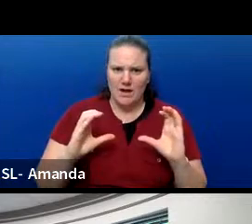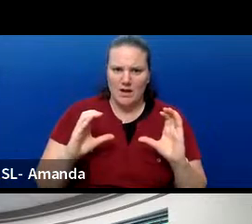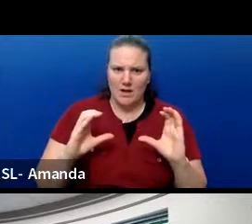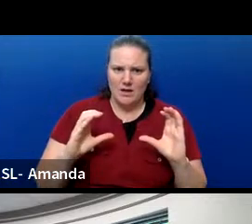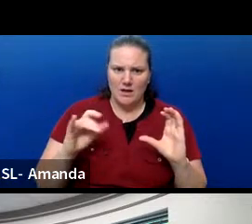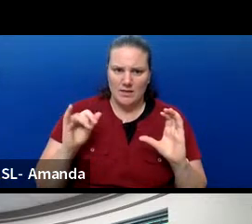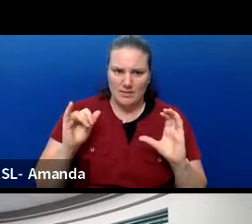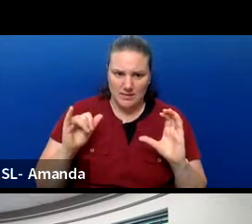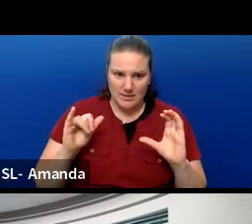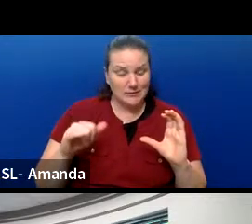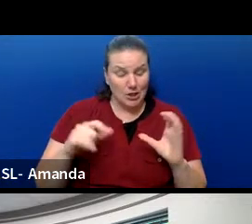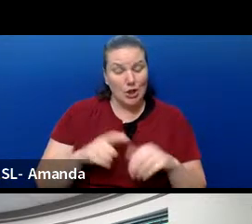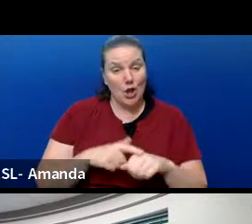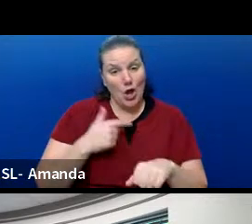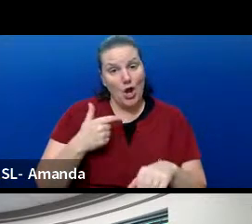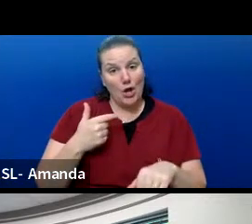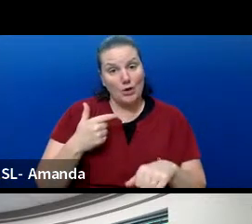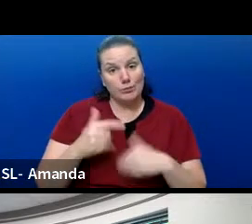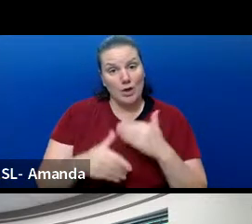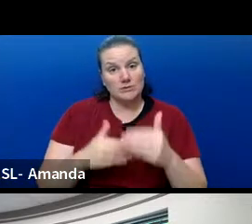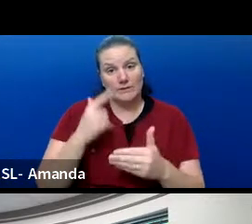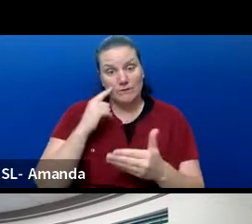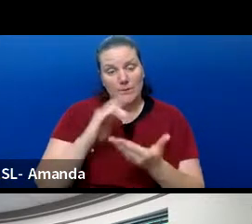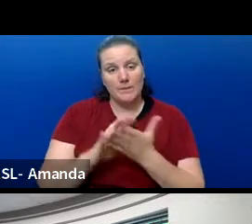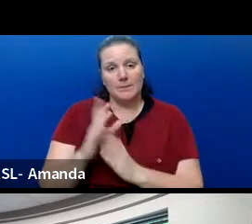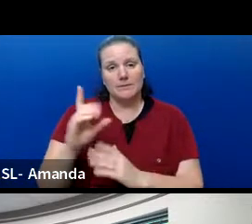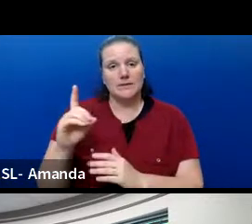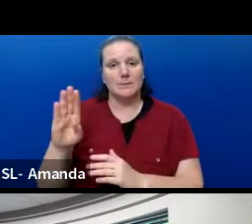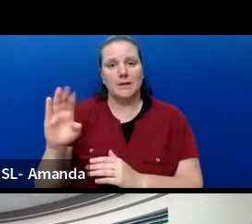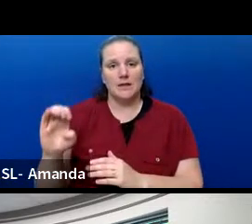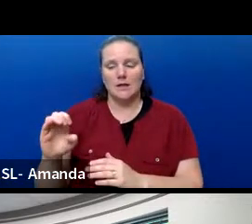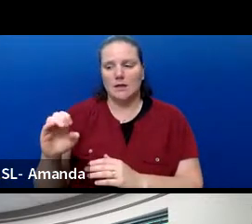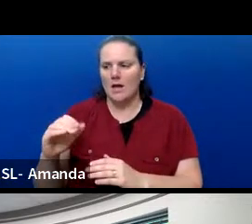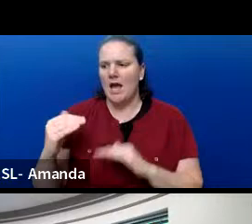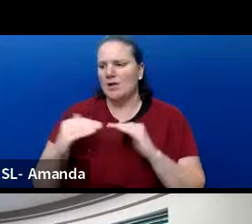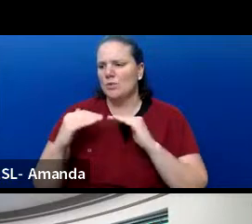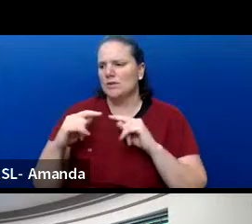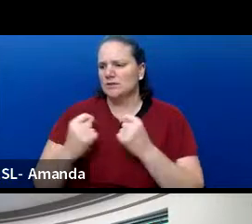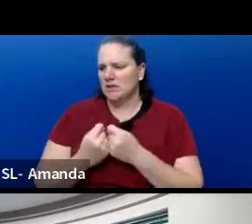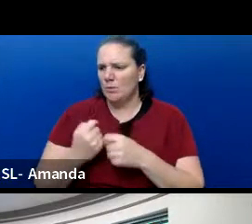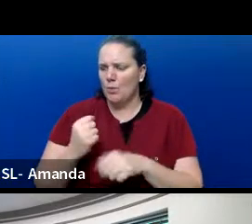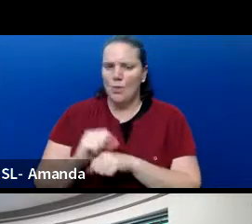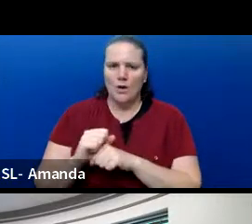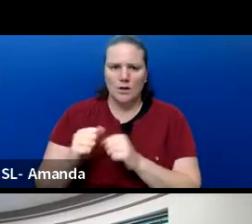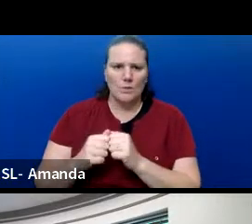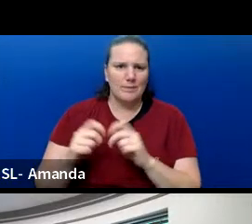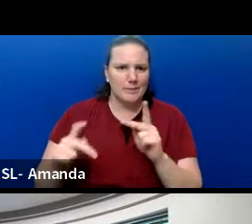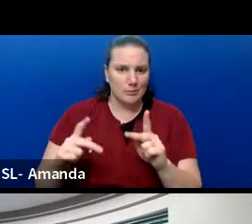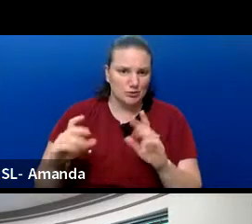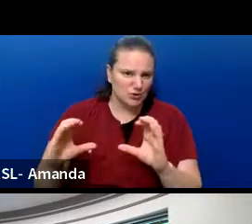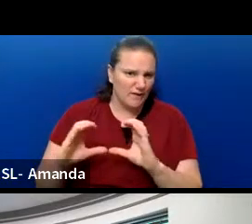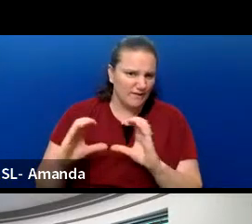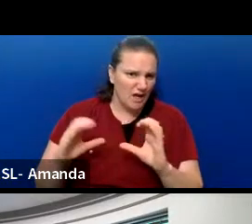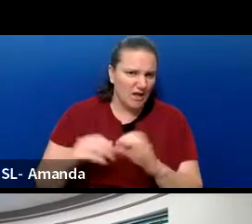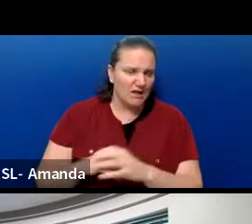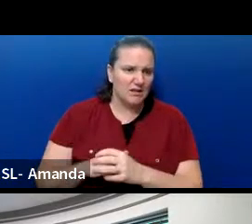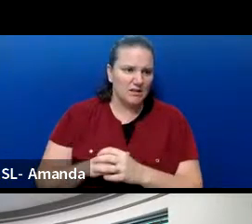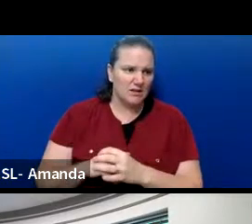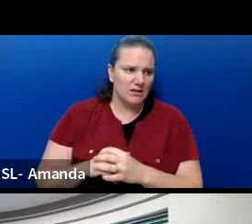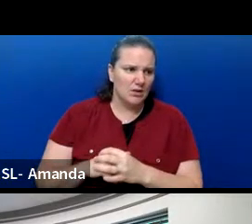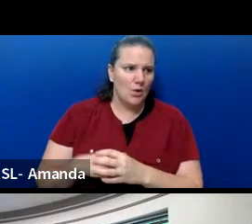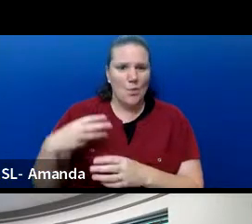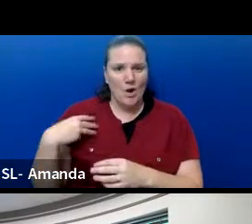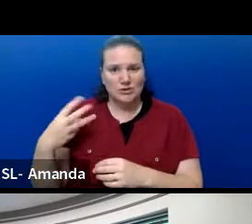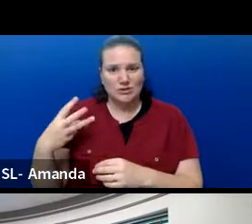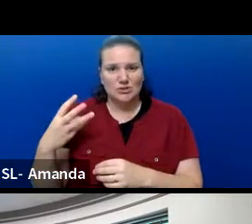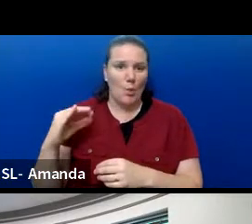to become a DBE. And so our equity team has been working with folks who may be certified in either Washington